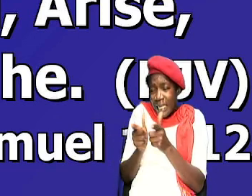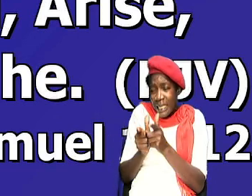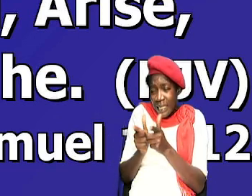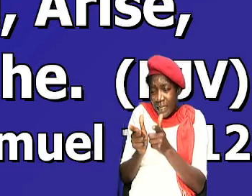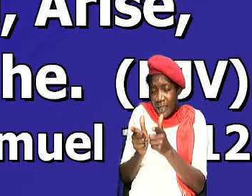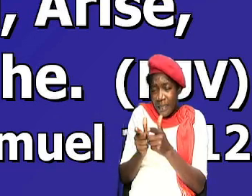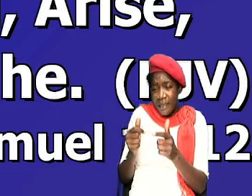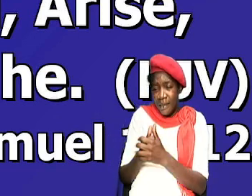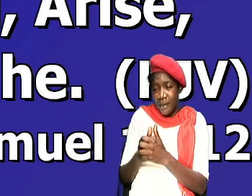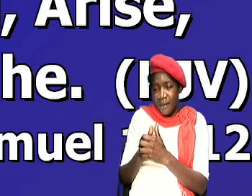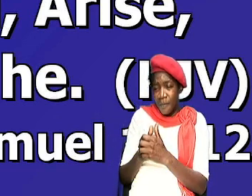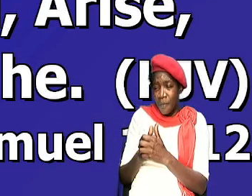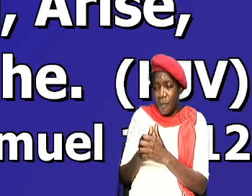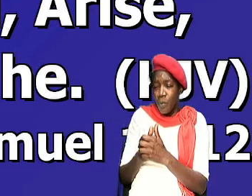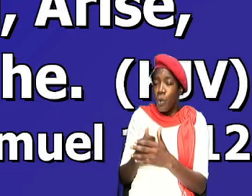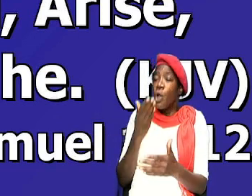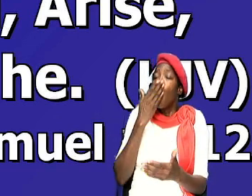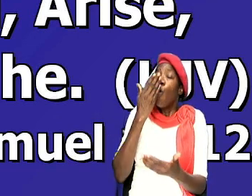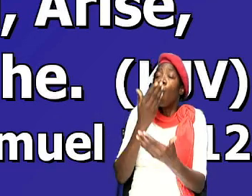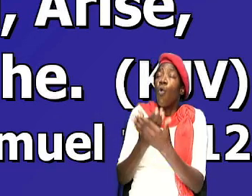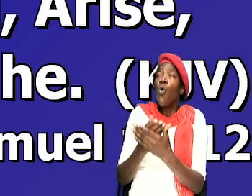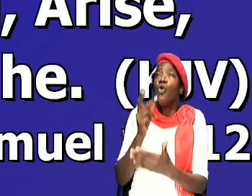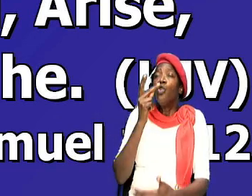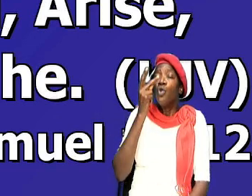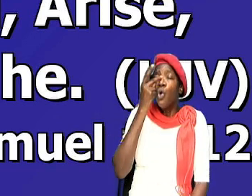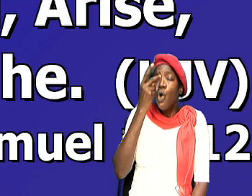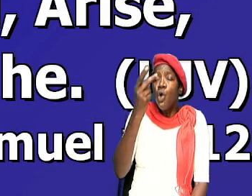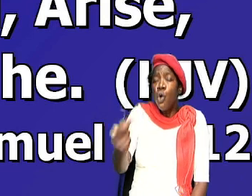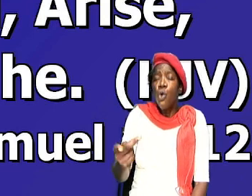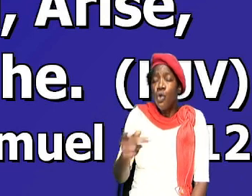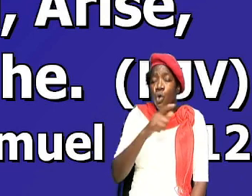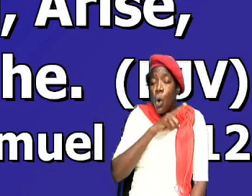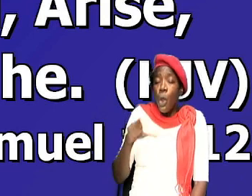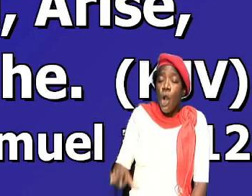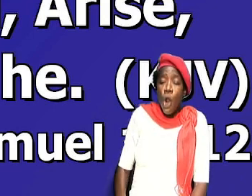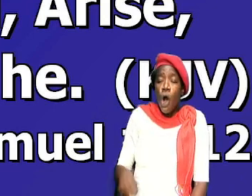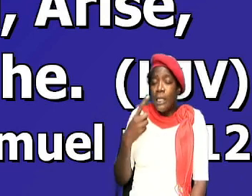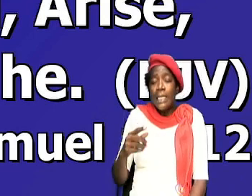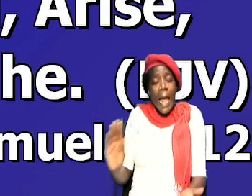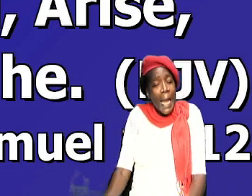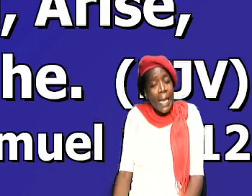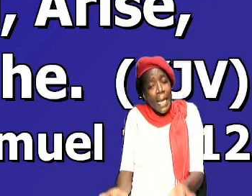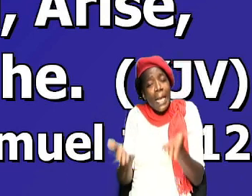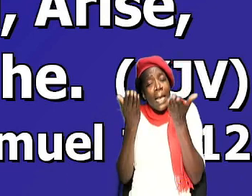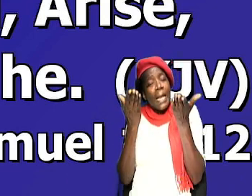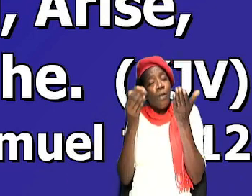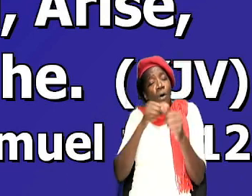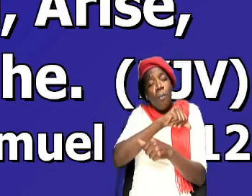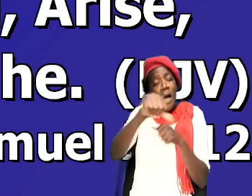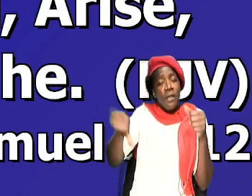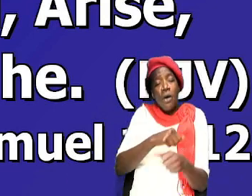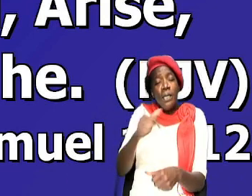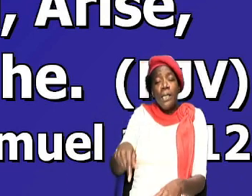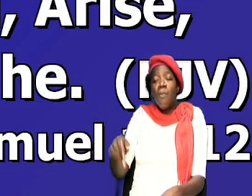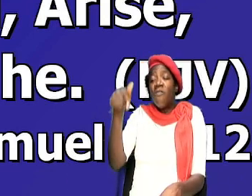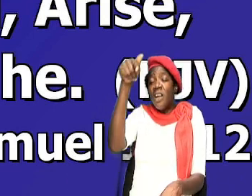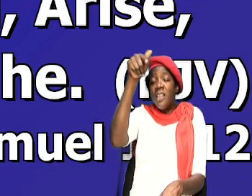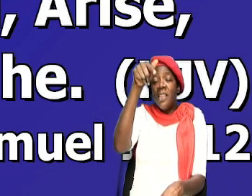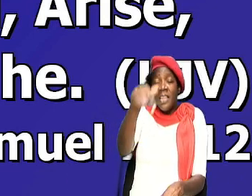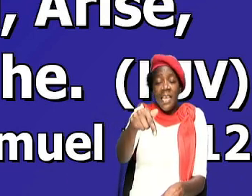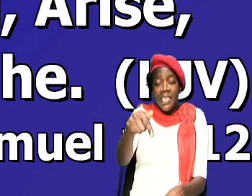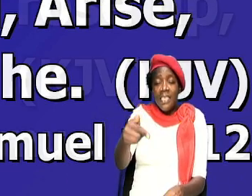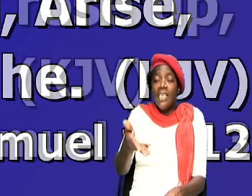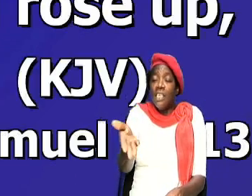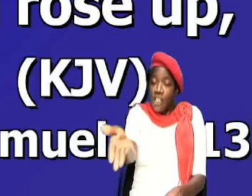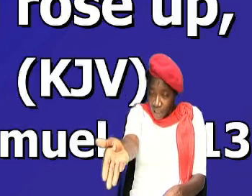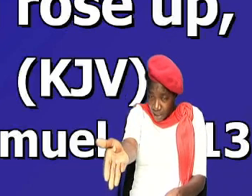countenance, and good to look to. And the Lord said, arise, anoint him, for this is he.